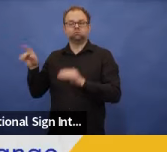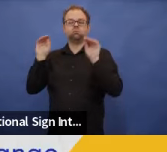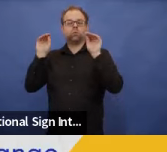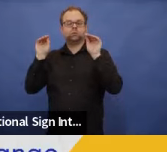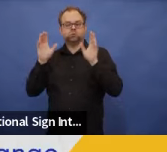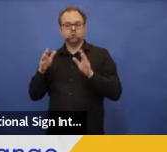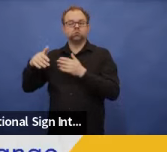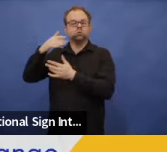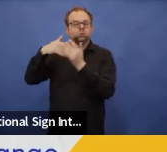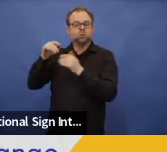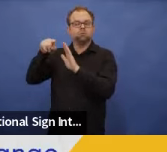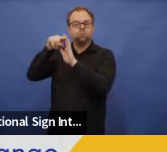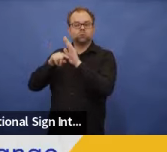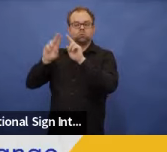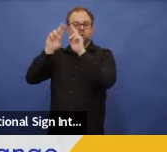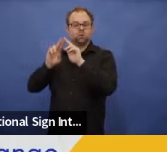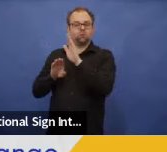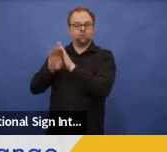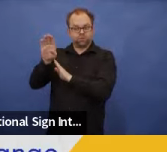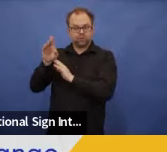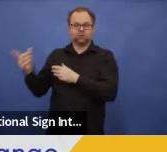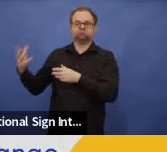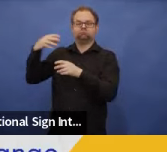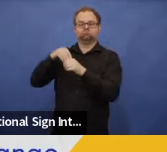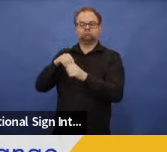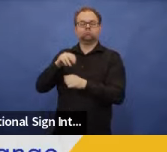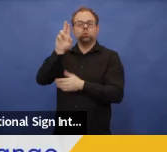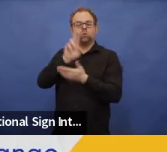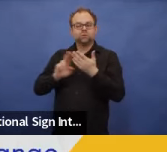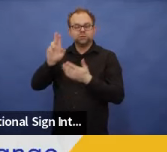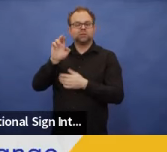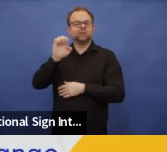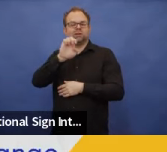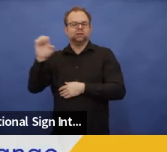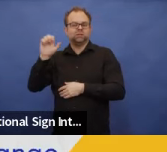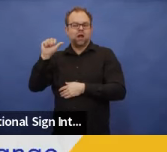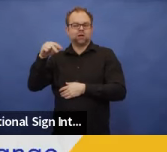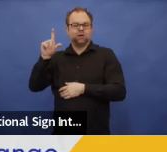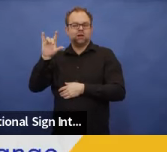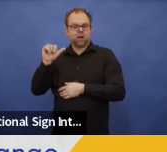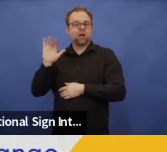with Disabilities at the Ministry of Social Development and Human Security in Thailand.